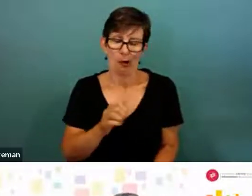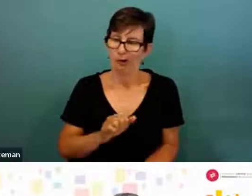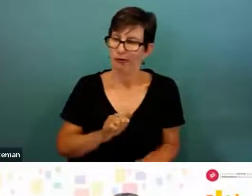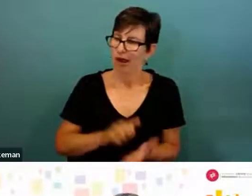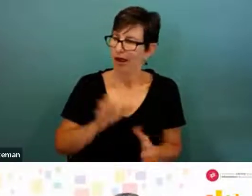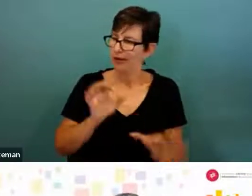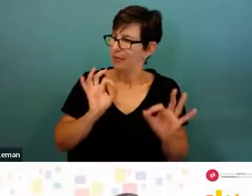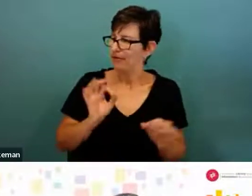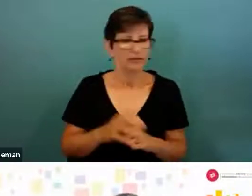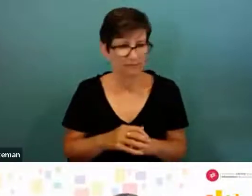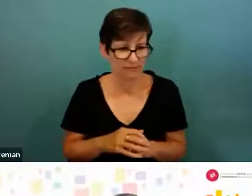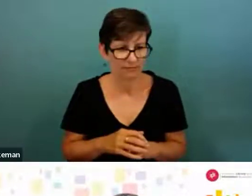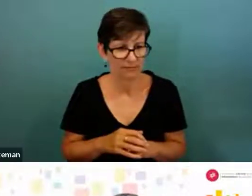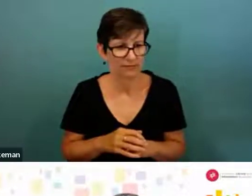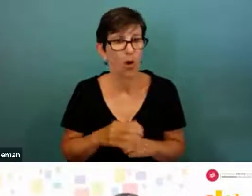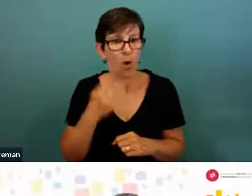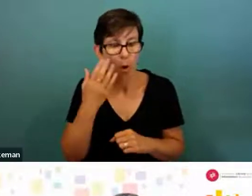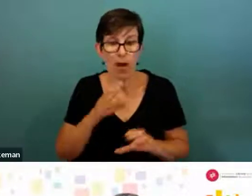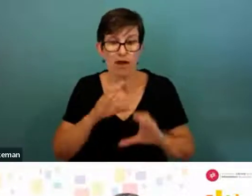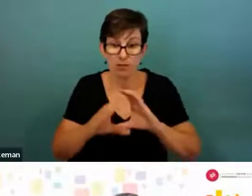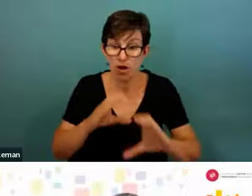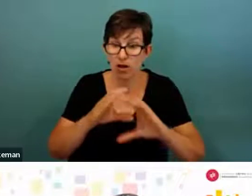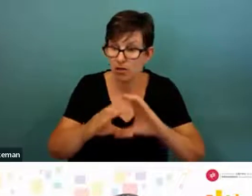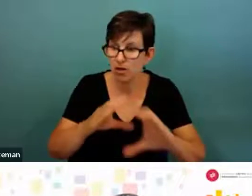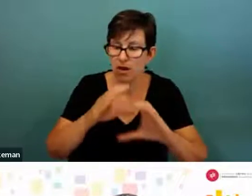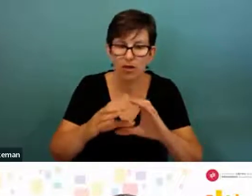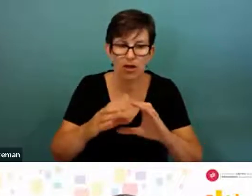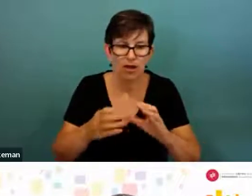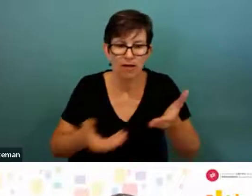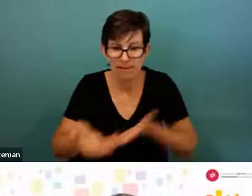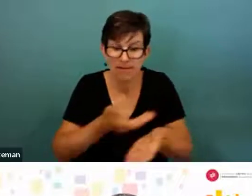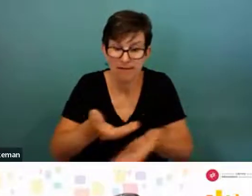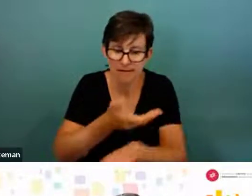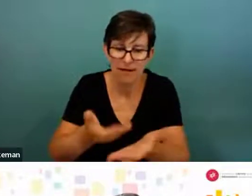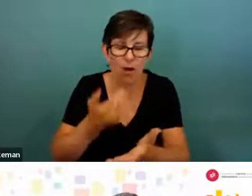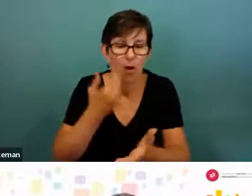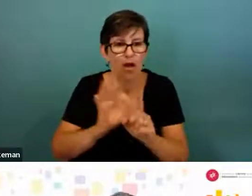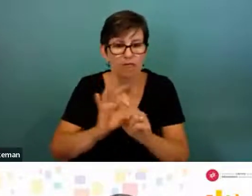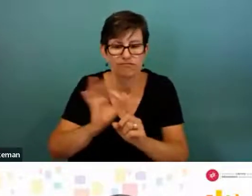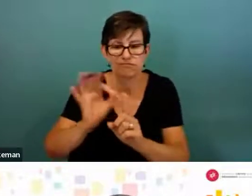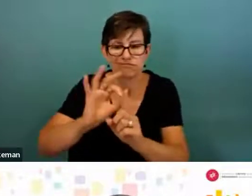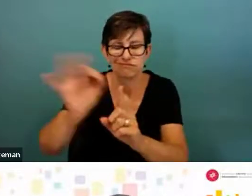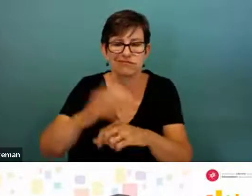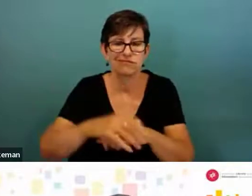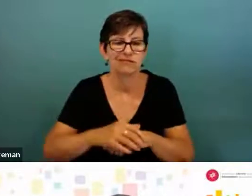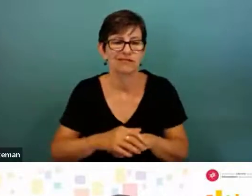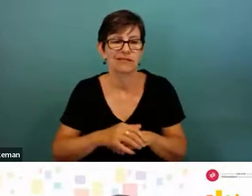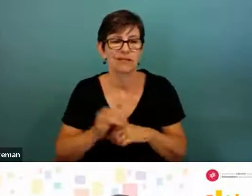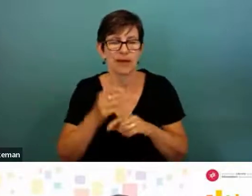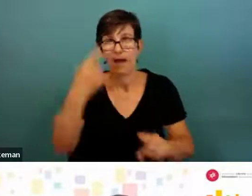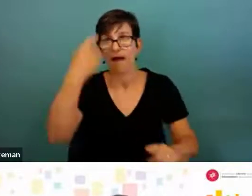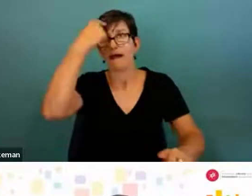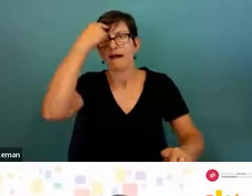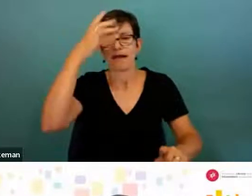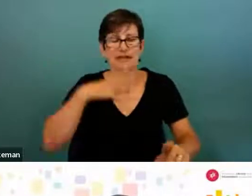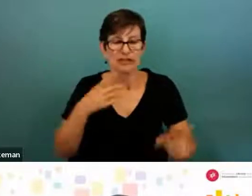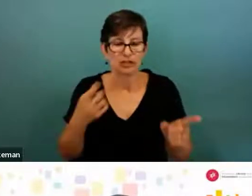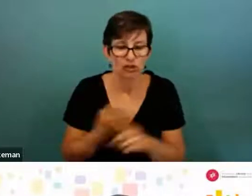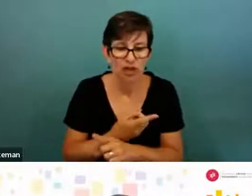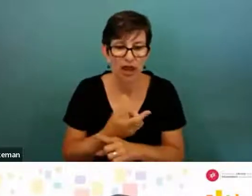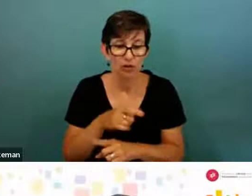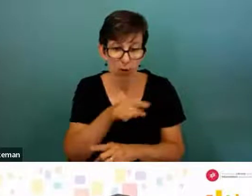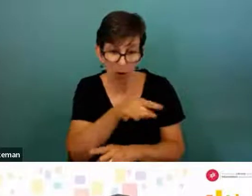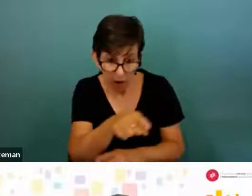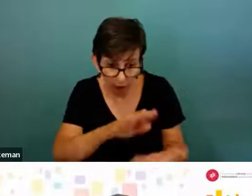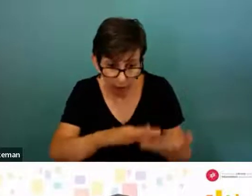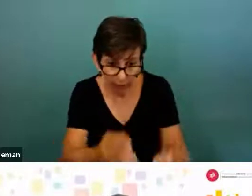communication throughout the whole time and moving forward as well. We know now that there may be other things that we may change, or the community needs